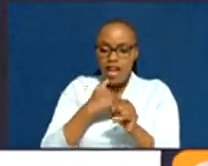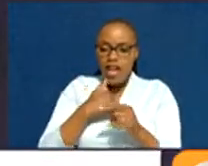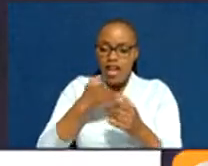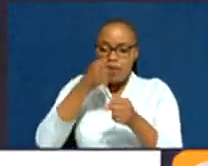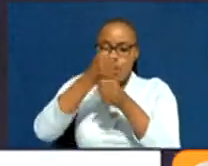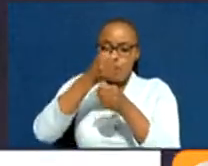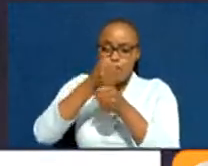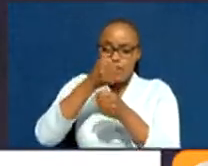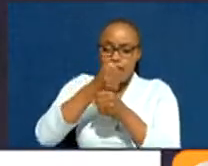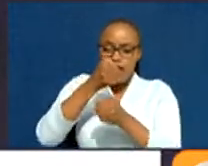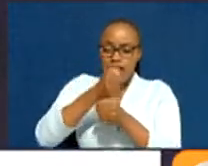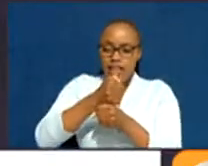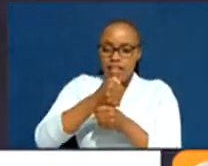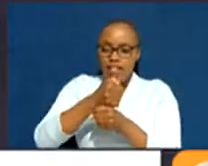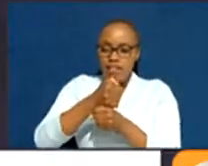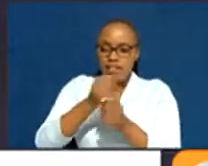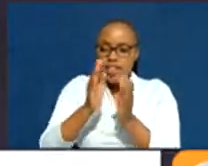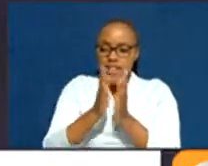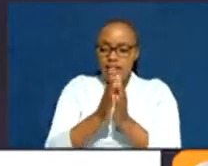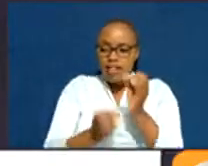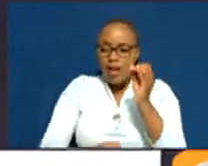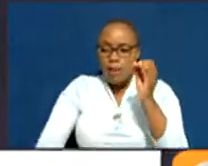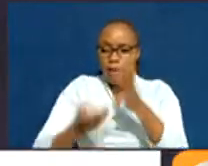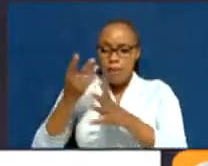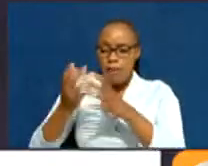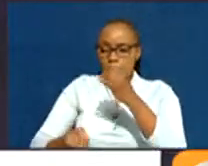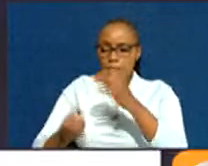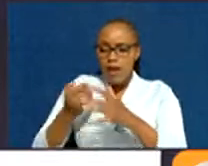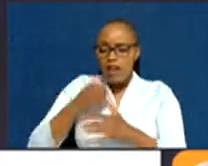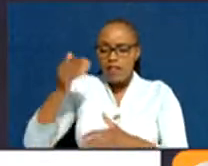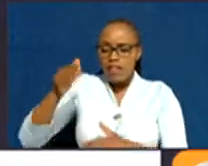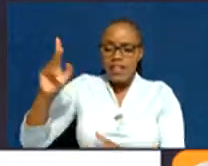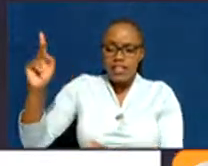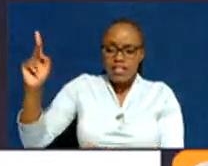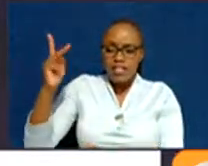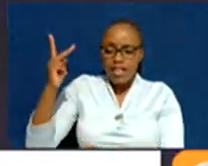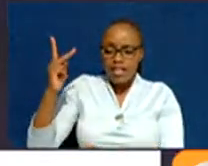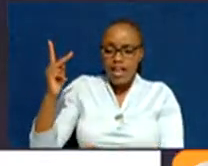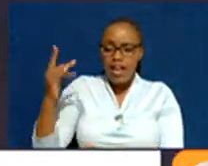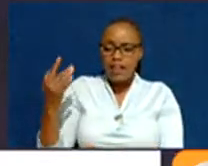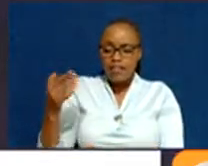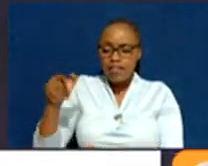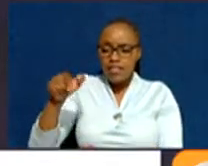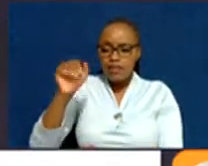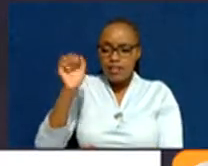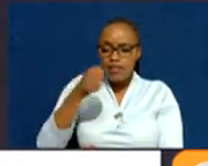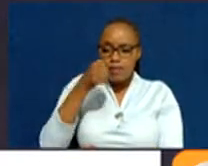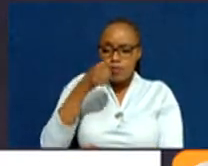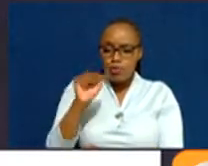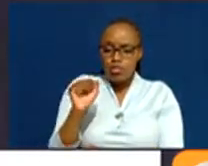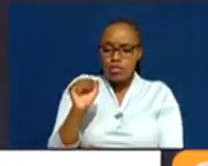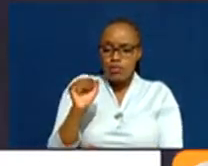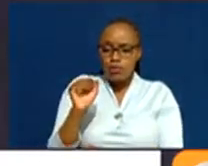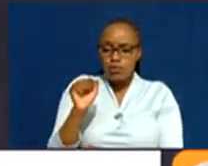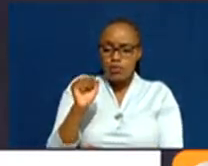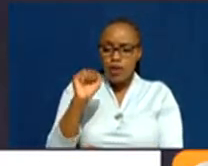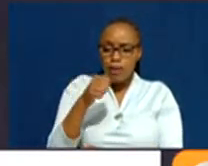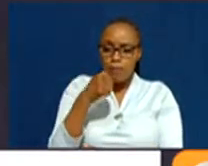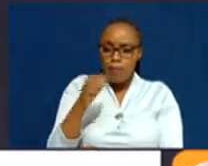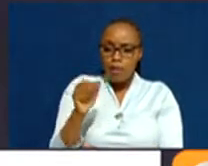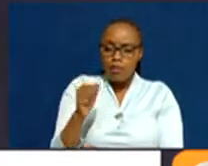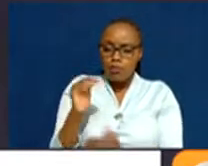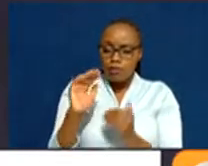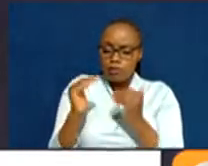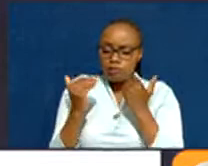and Kitts, Jamaica, and what have indicated that they would be able not to be dominion, so to